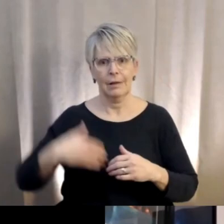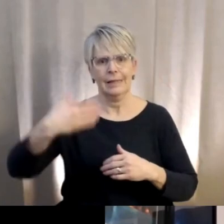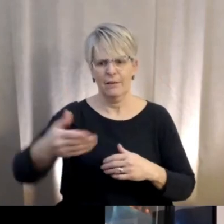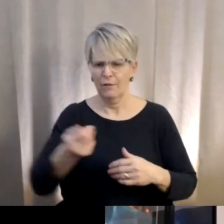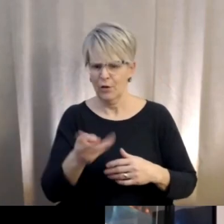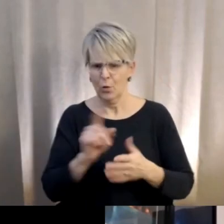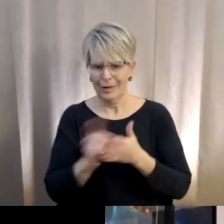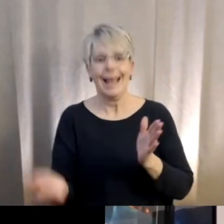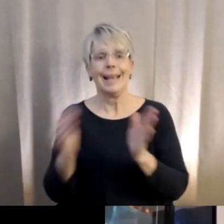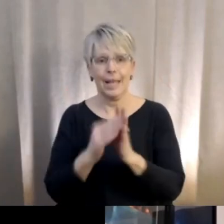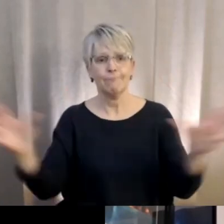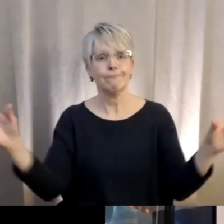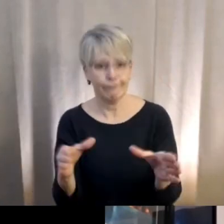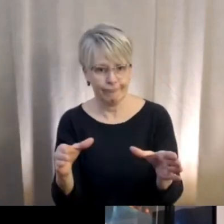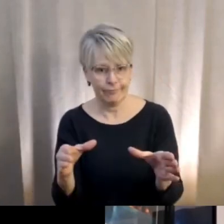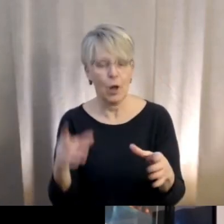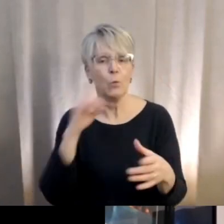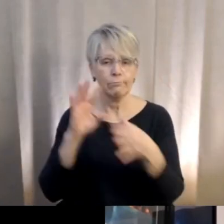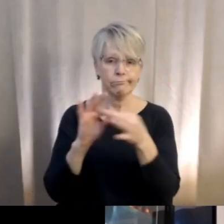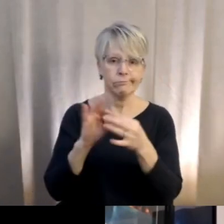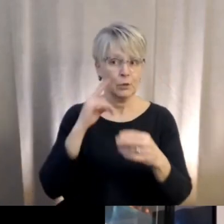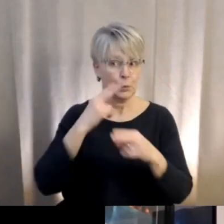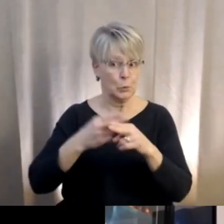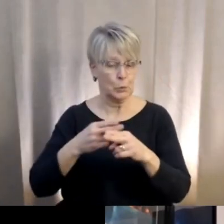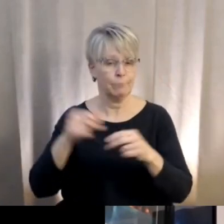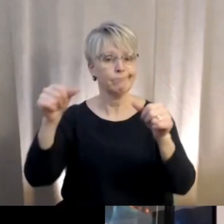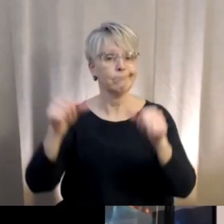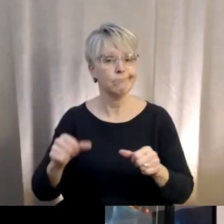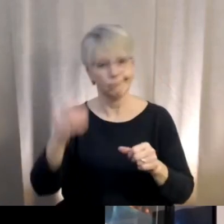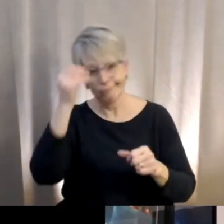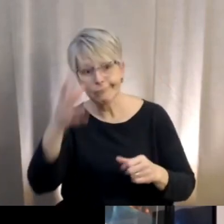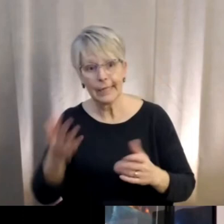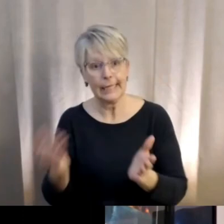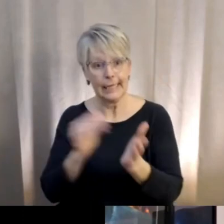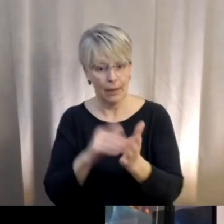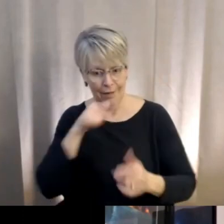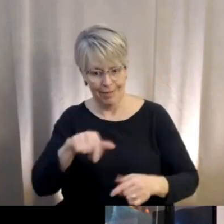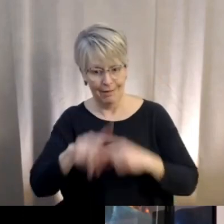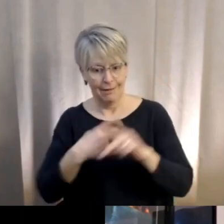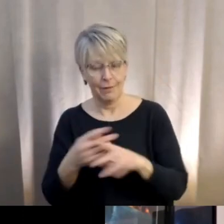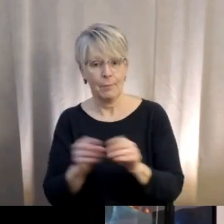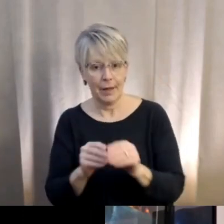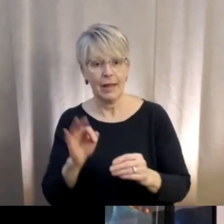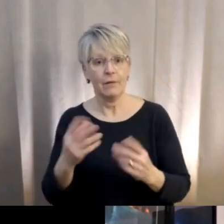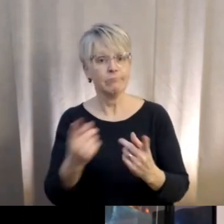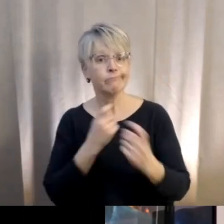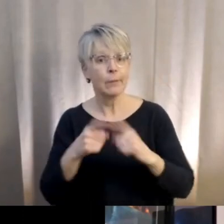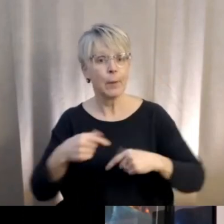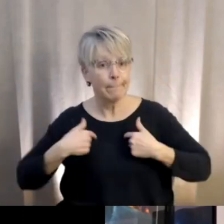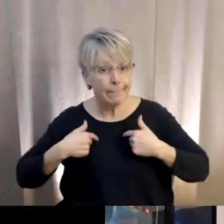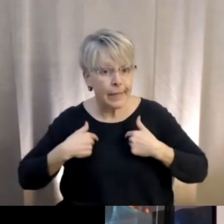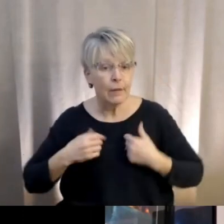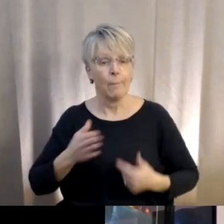weeks. Content will be posted about that soon. And if you want to find anything more about myself or